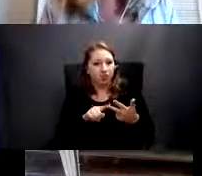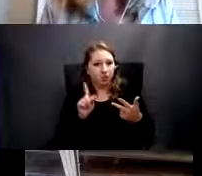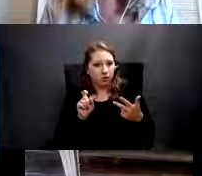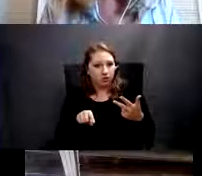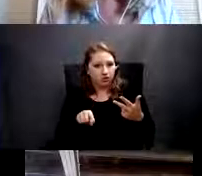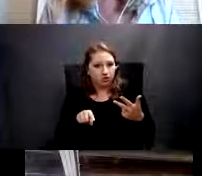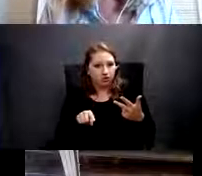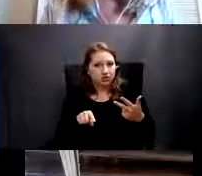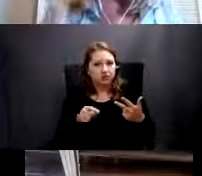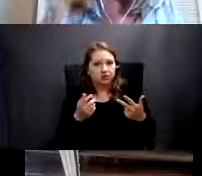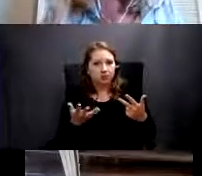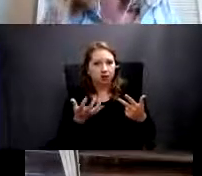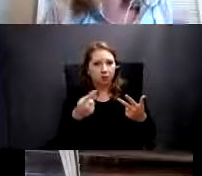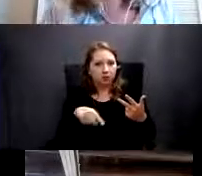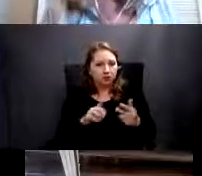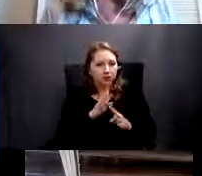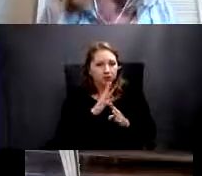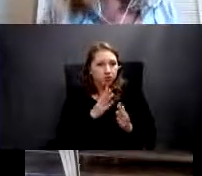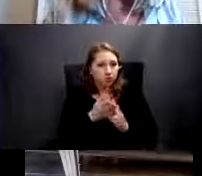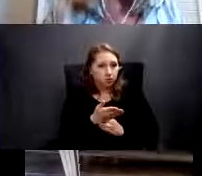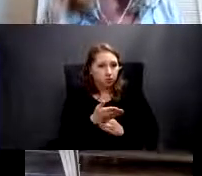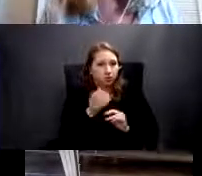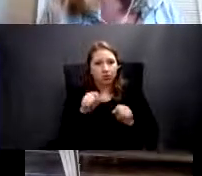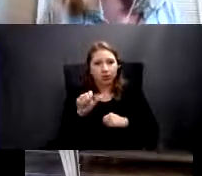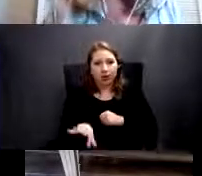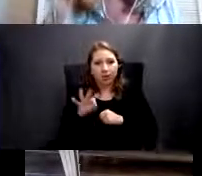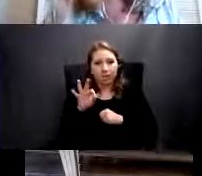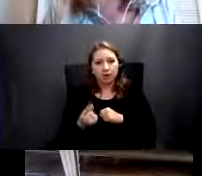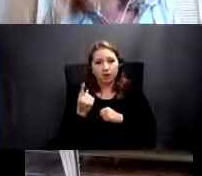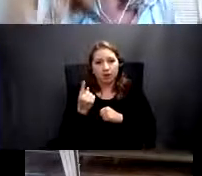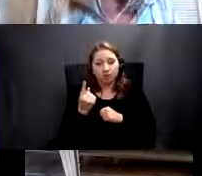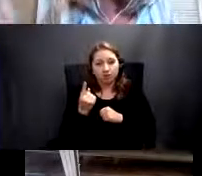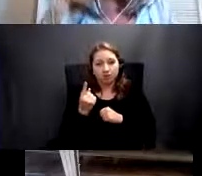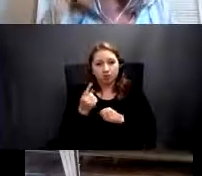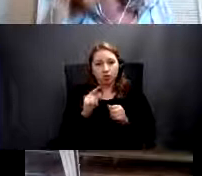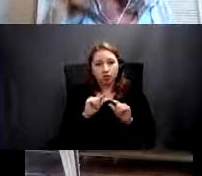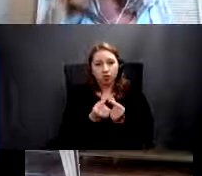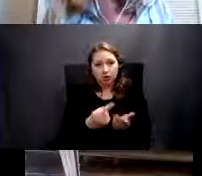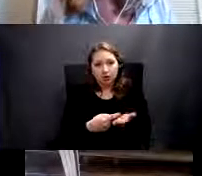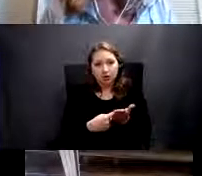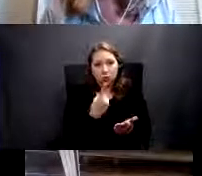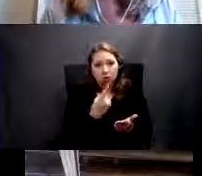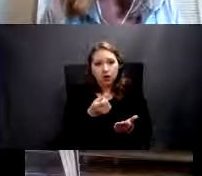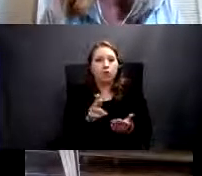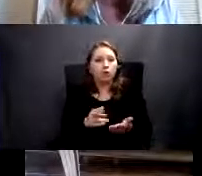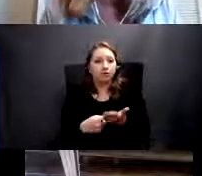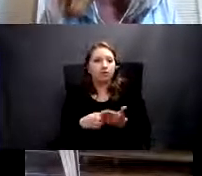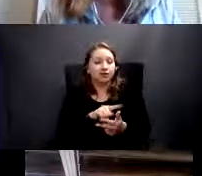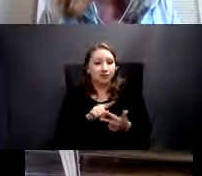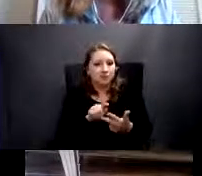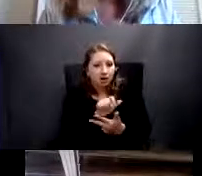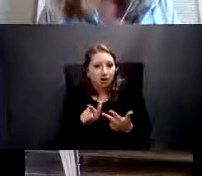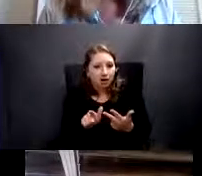you to talk through. You can pick one of them in your group, or you can talk through all 3. We're going to give you